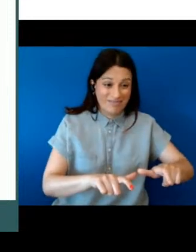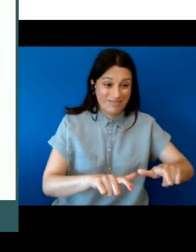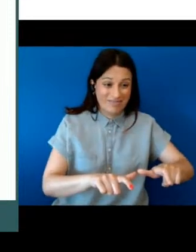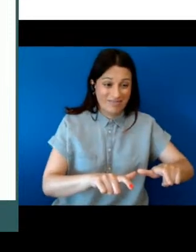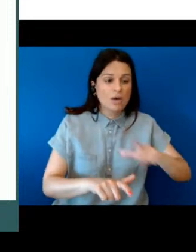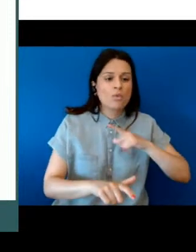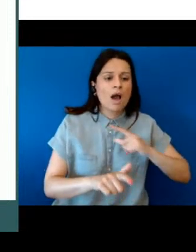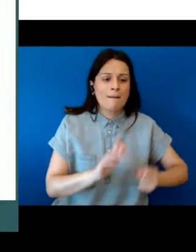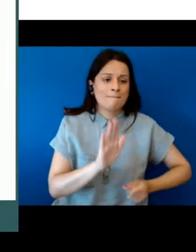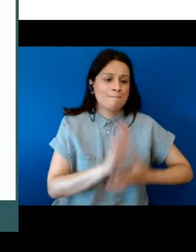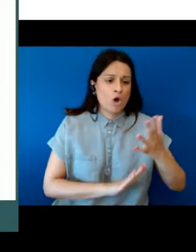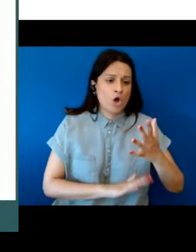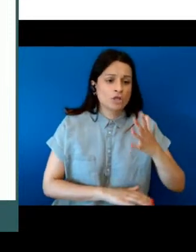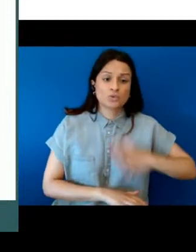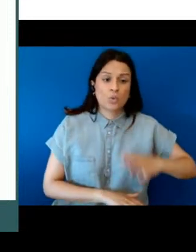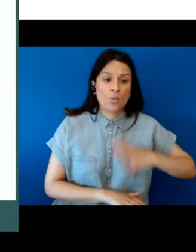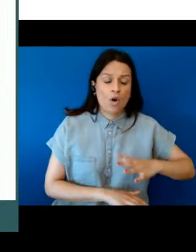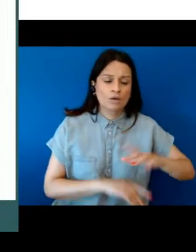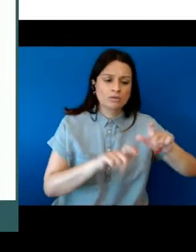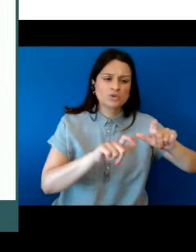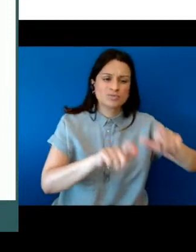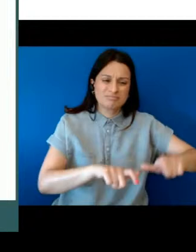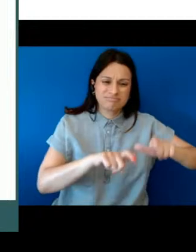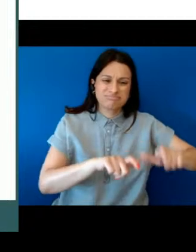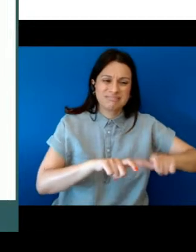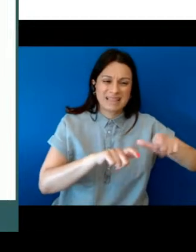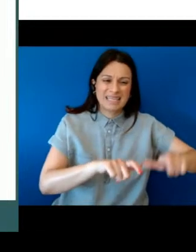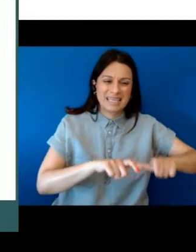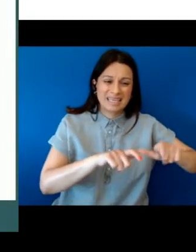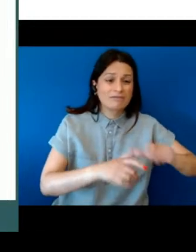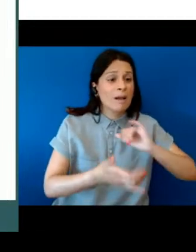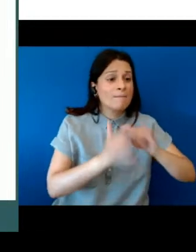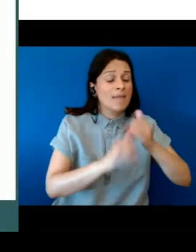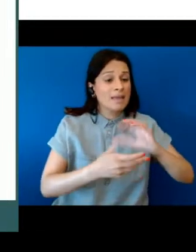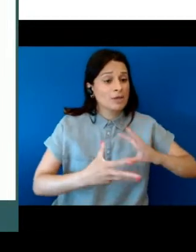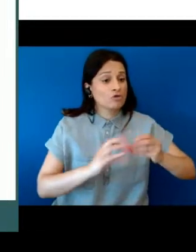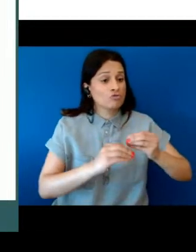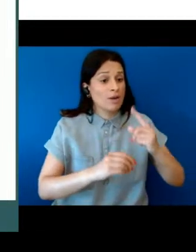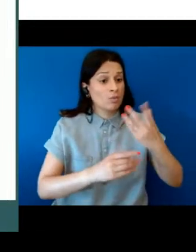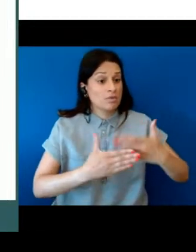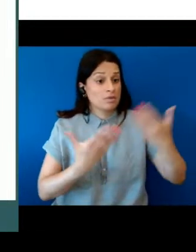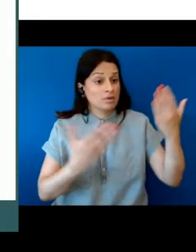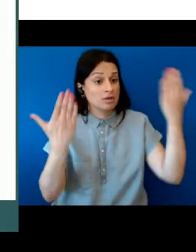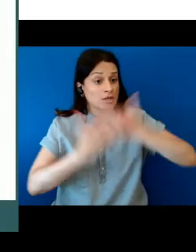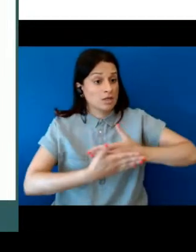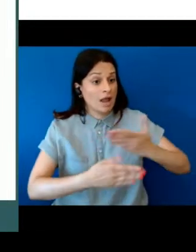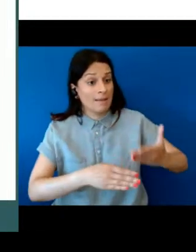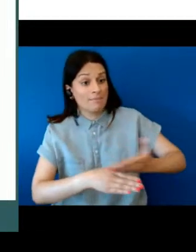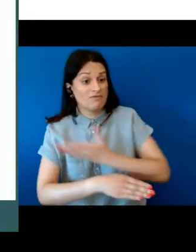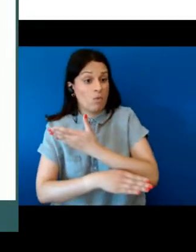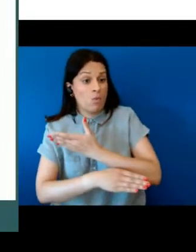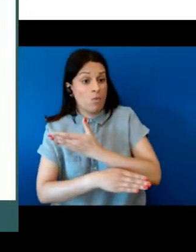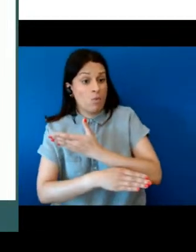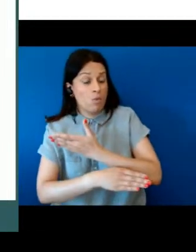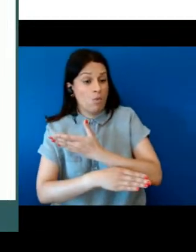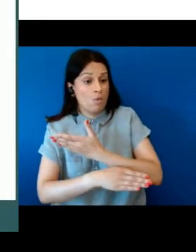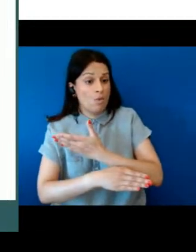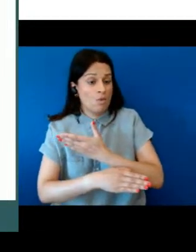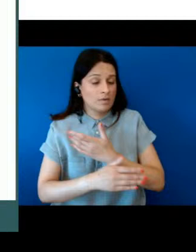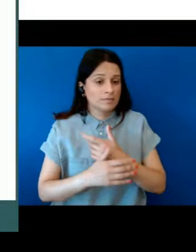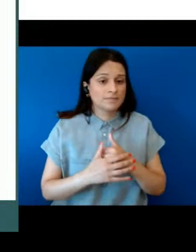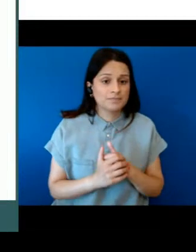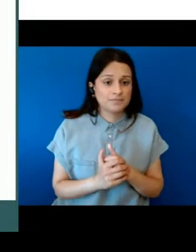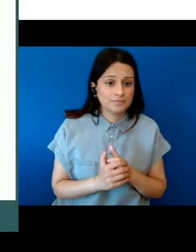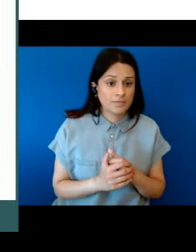left for quite some time, maybe made up the night before and left for use in the morning. So with this, it